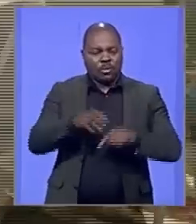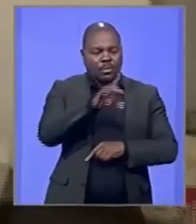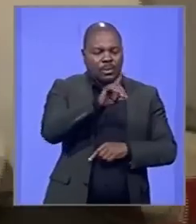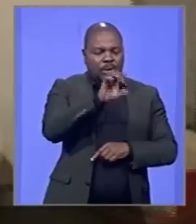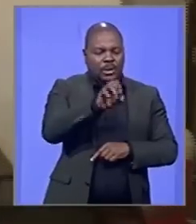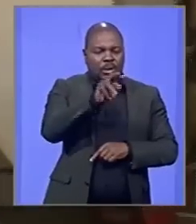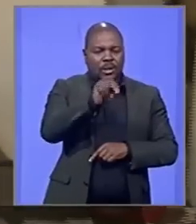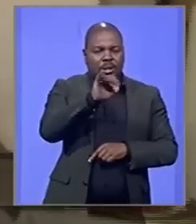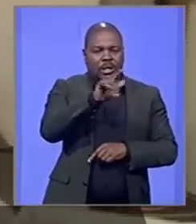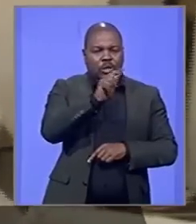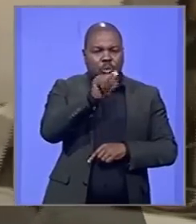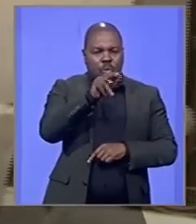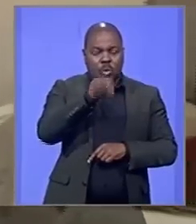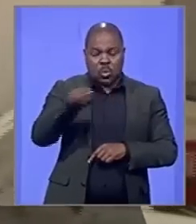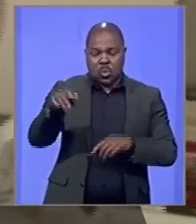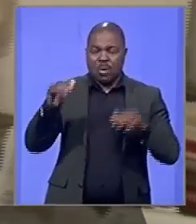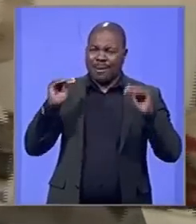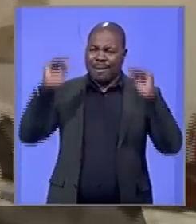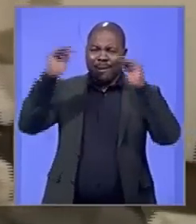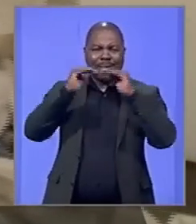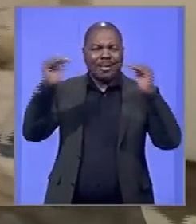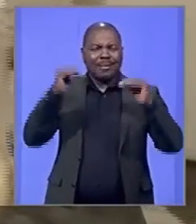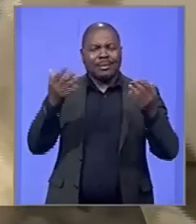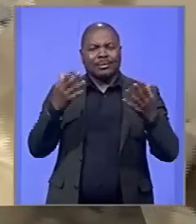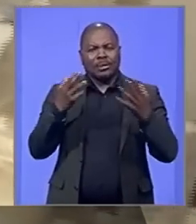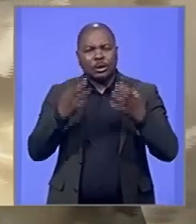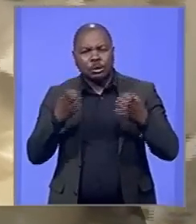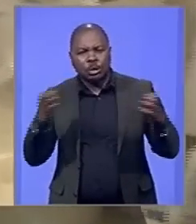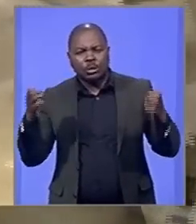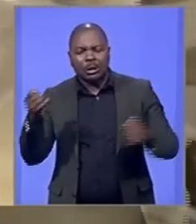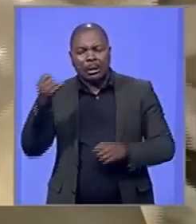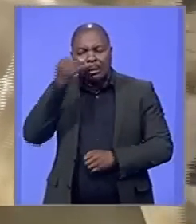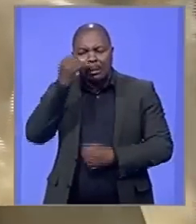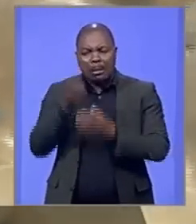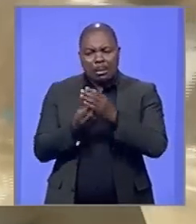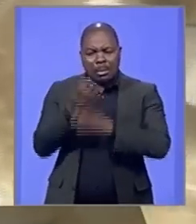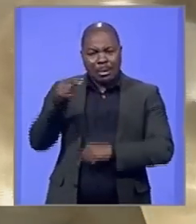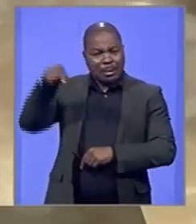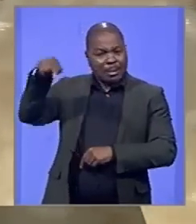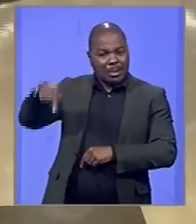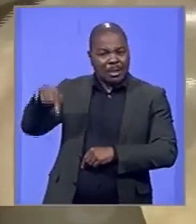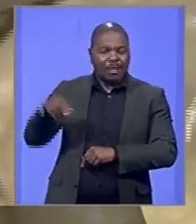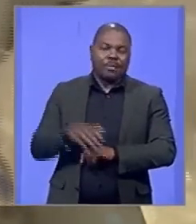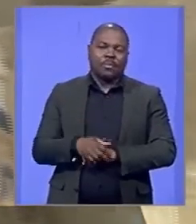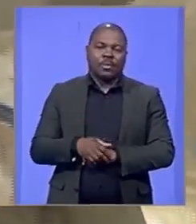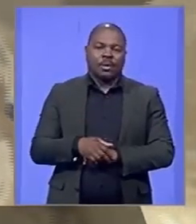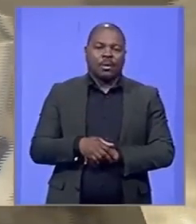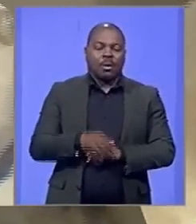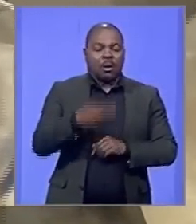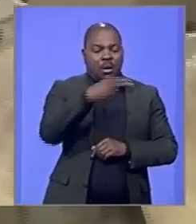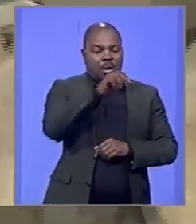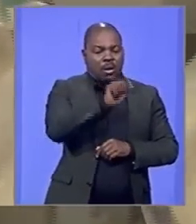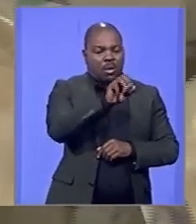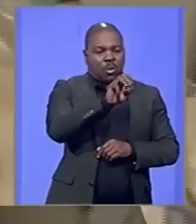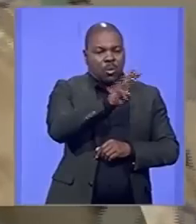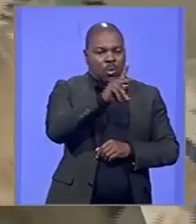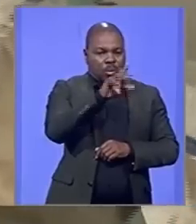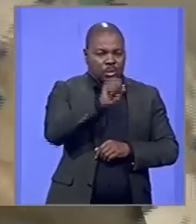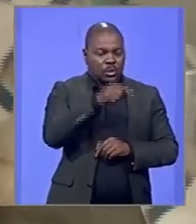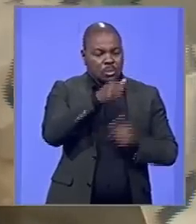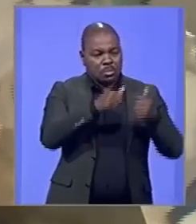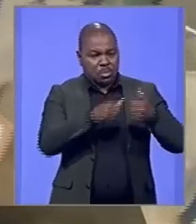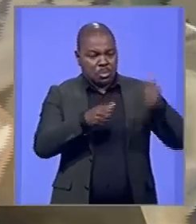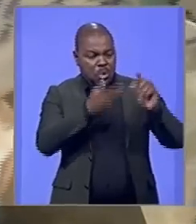Dennilton. Didiriswa tsa maemo a kwa godimo tsa diritibatsi di fitlhetswe kwa lefelong leno. Mookamedi wa the Hawks Lieutenant